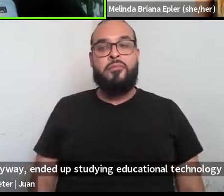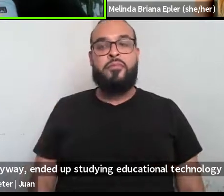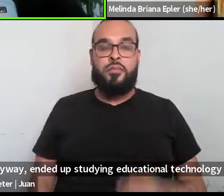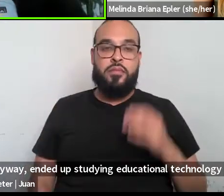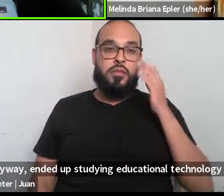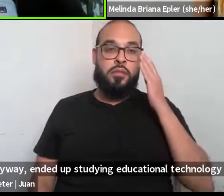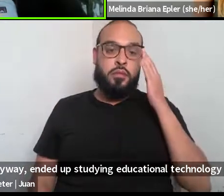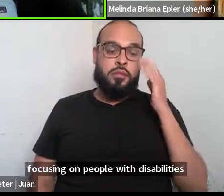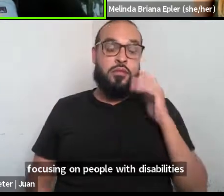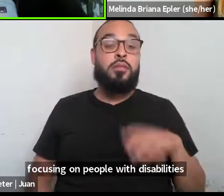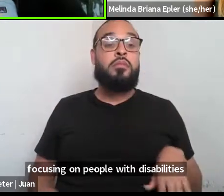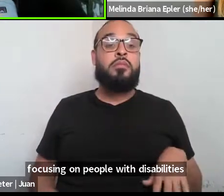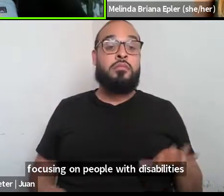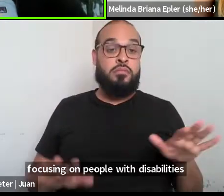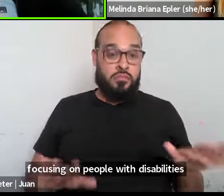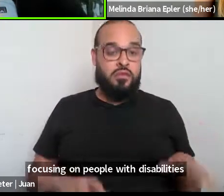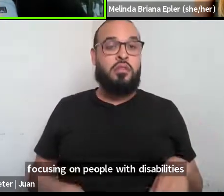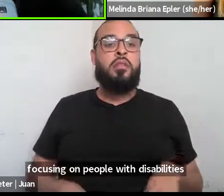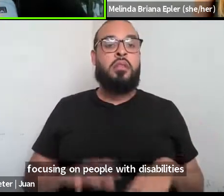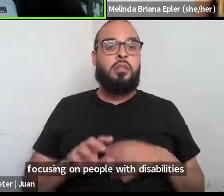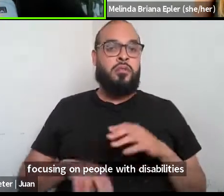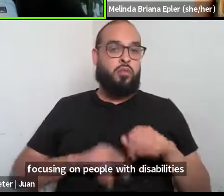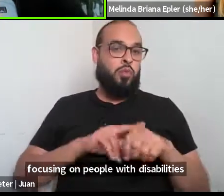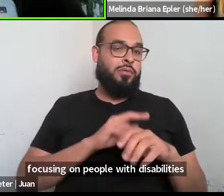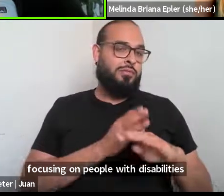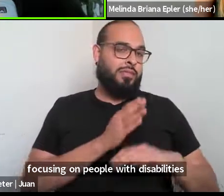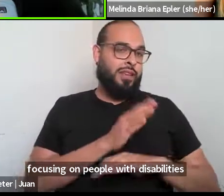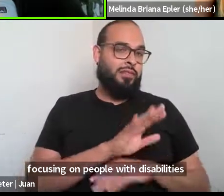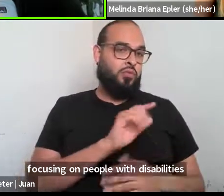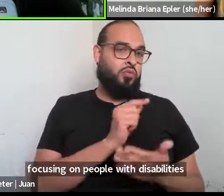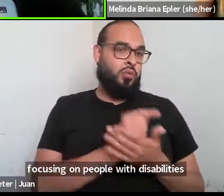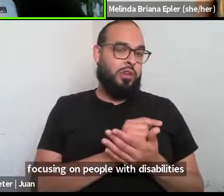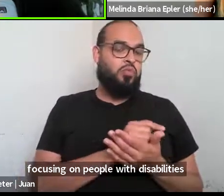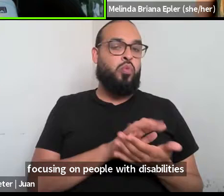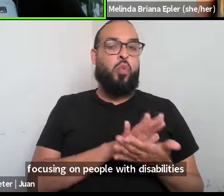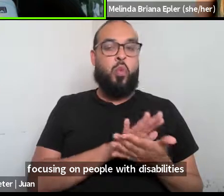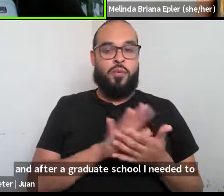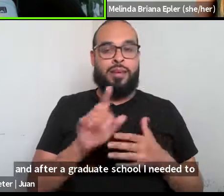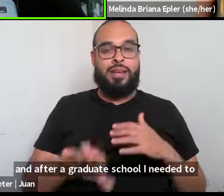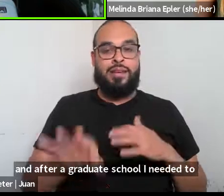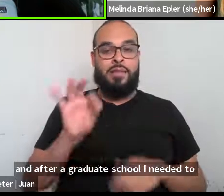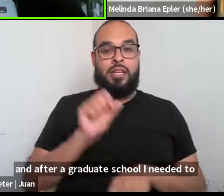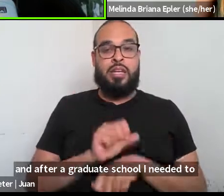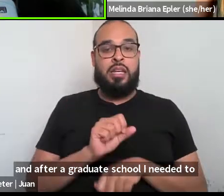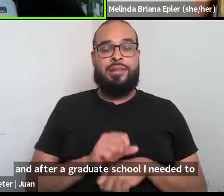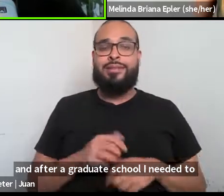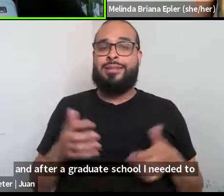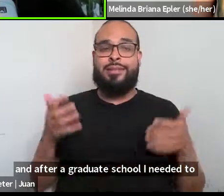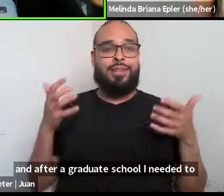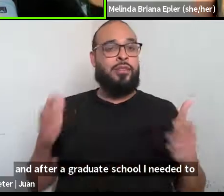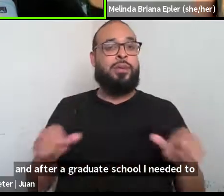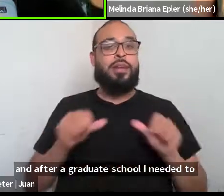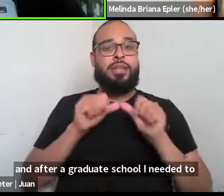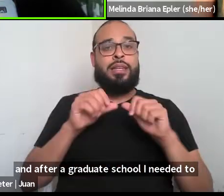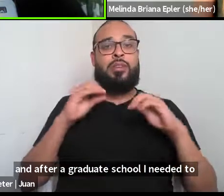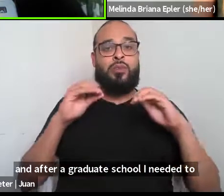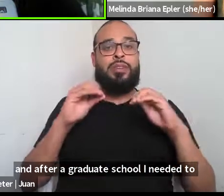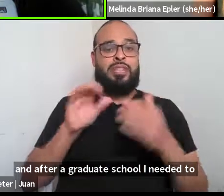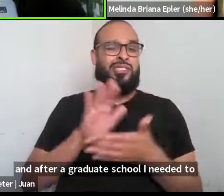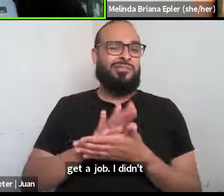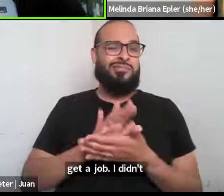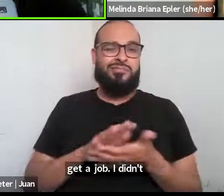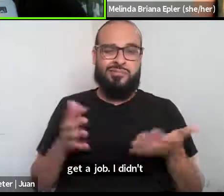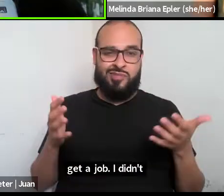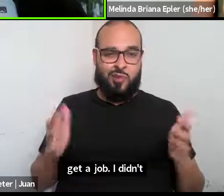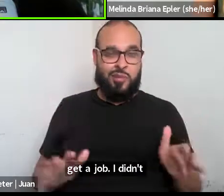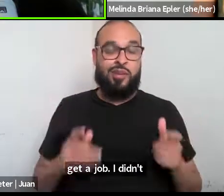After graduate school, of course, I needed to get a job. Didn't really want to stay and teach in the academy, and